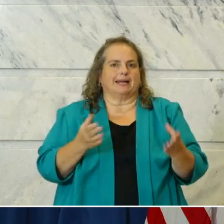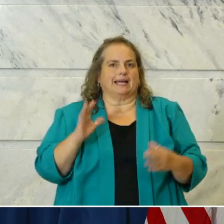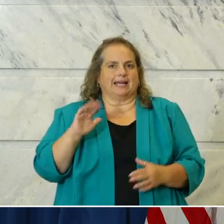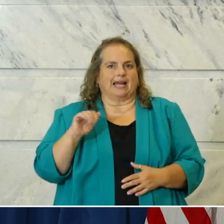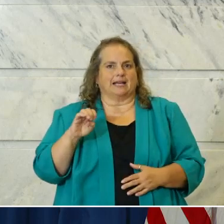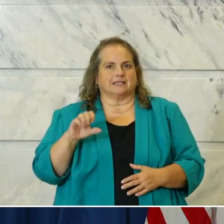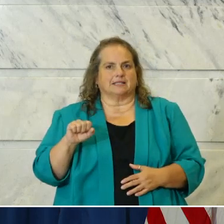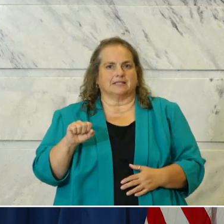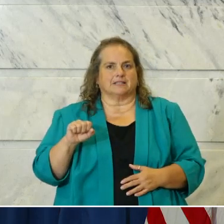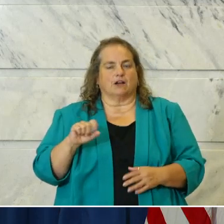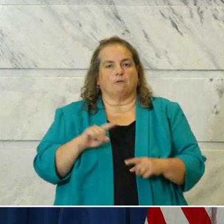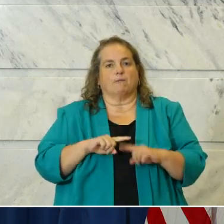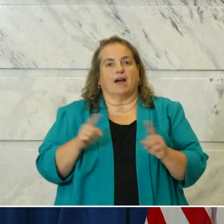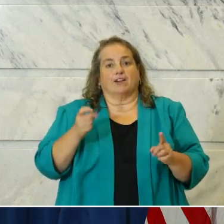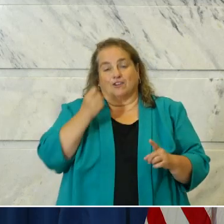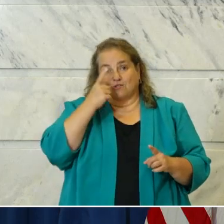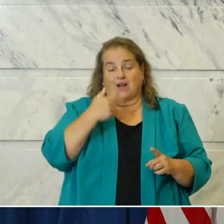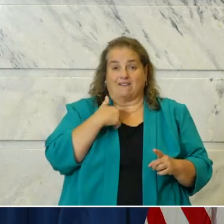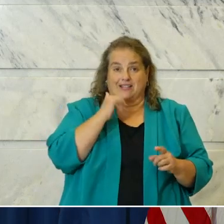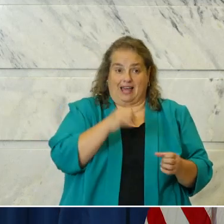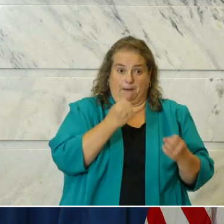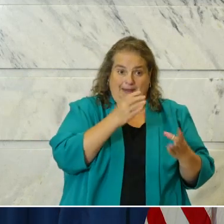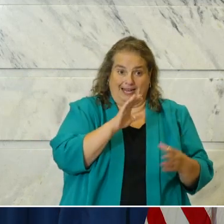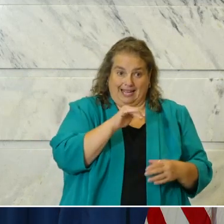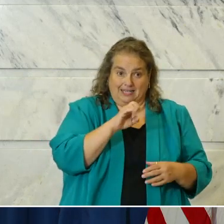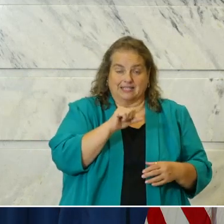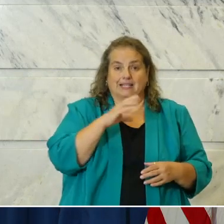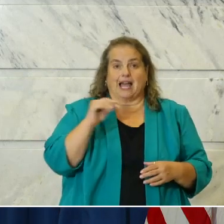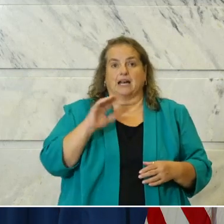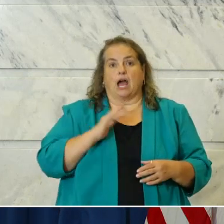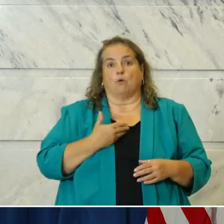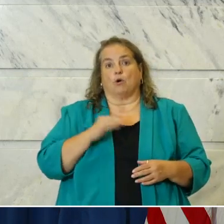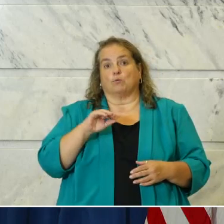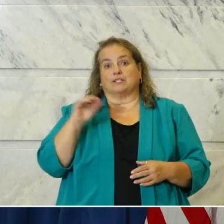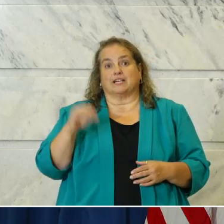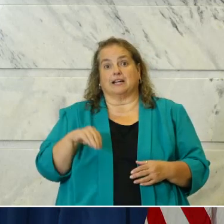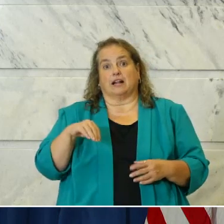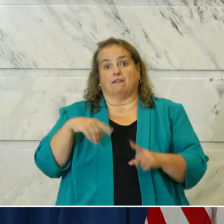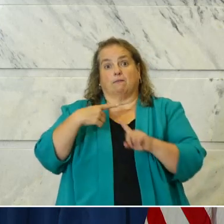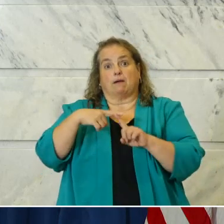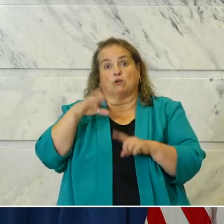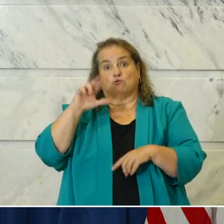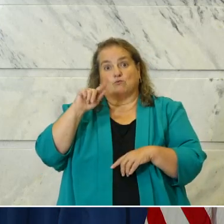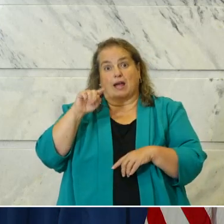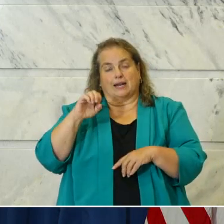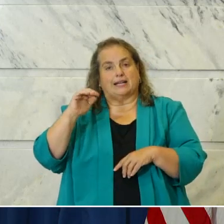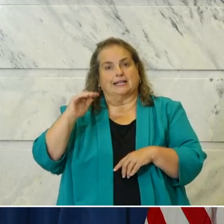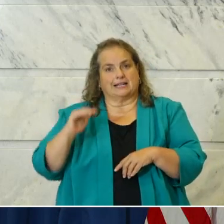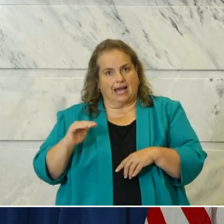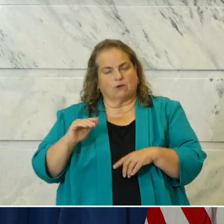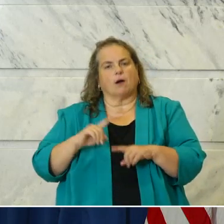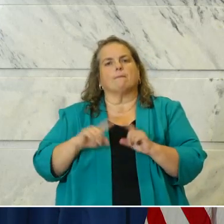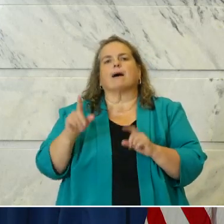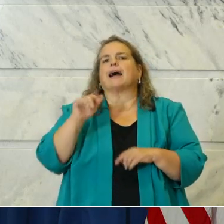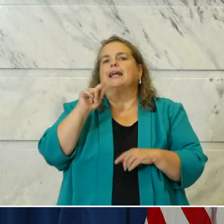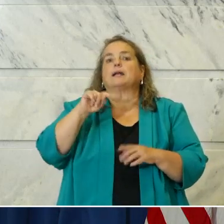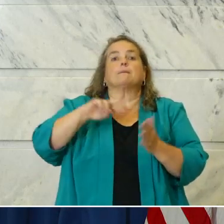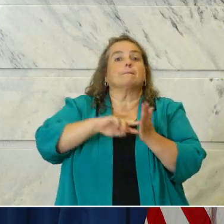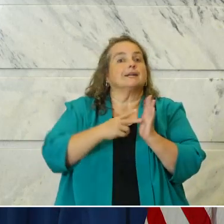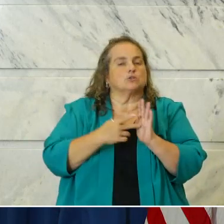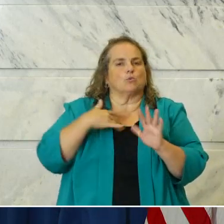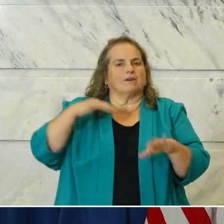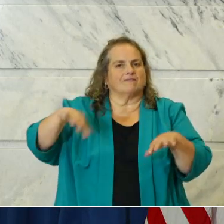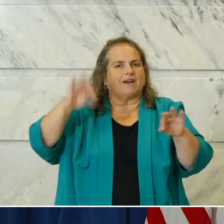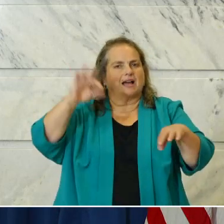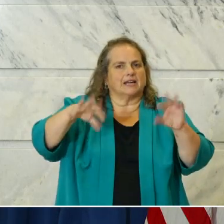get our positivity rate going down again, which it did not today, it went up, then it does mean we're finding more of the cases out there, and that